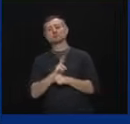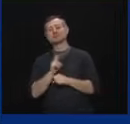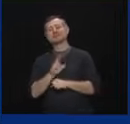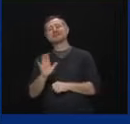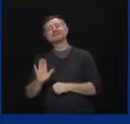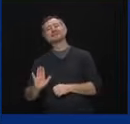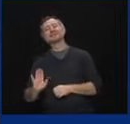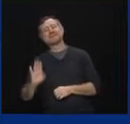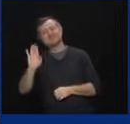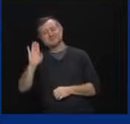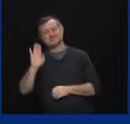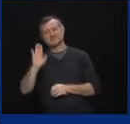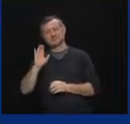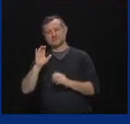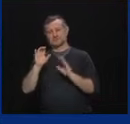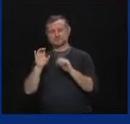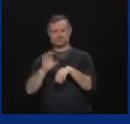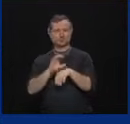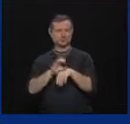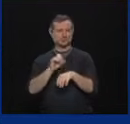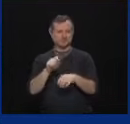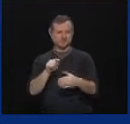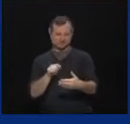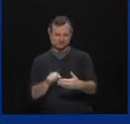and we'll be with you in just a second.